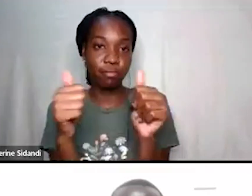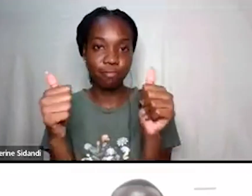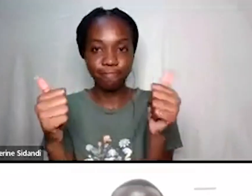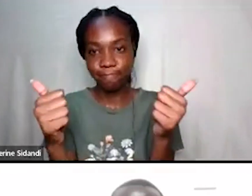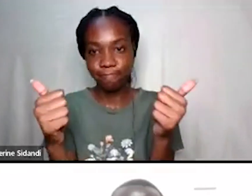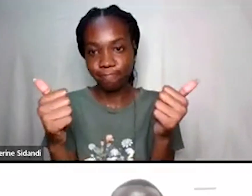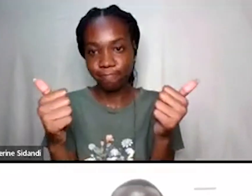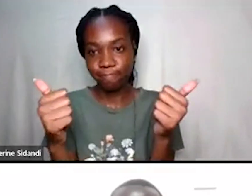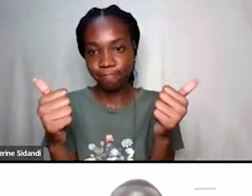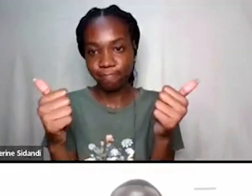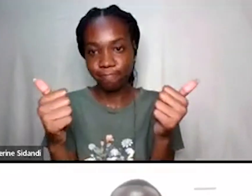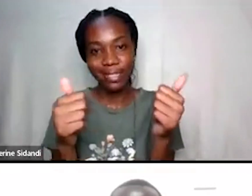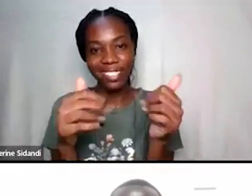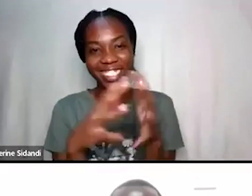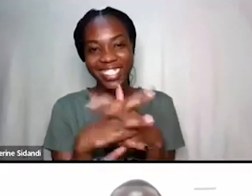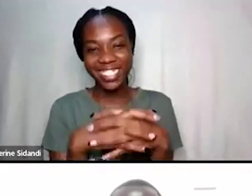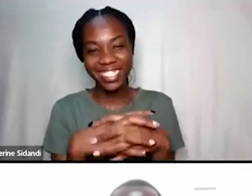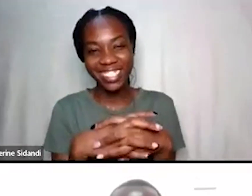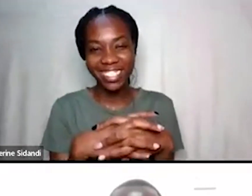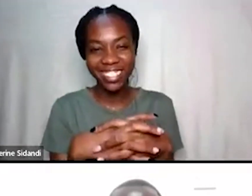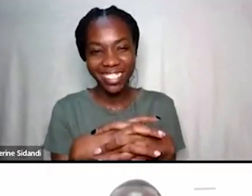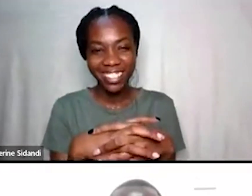don't even hear. Sawa.